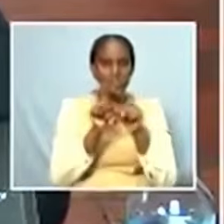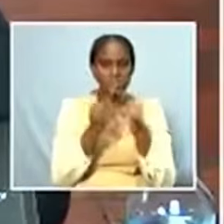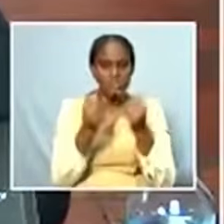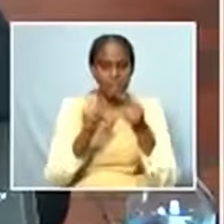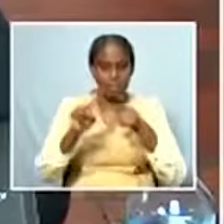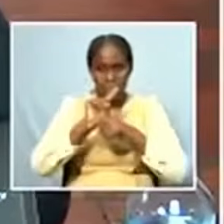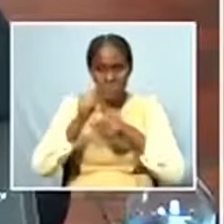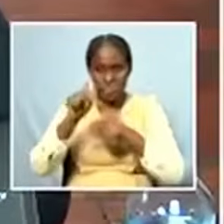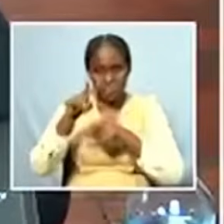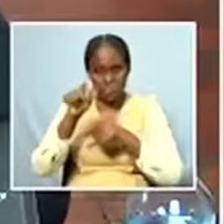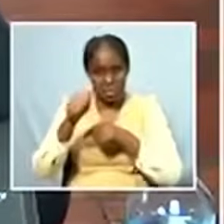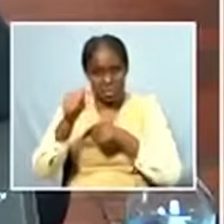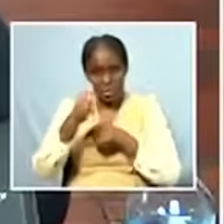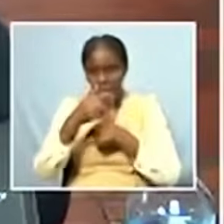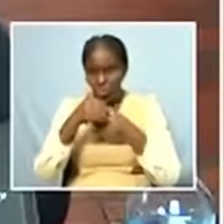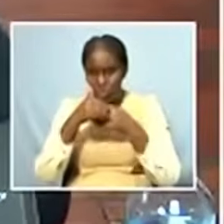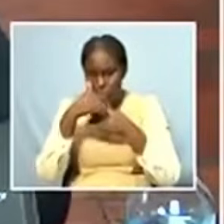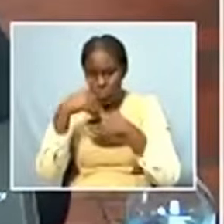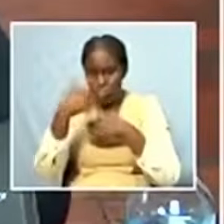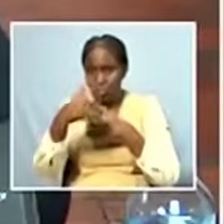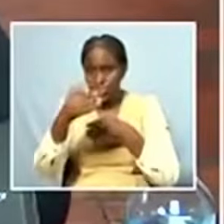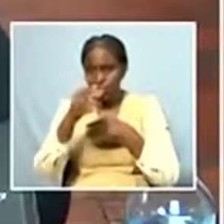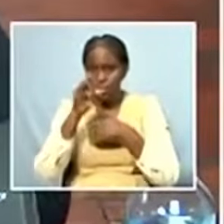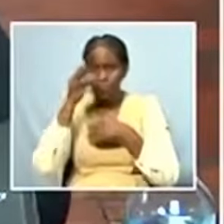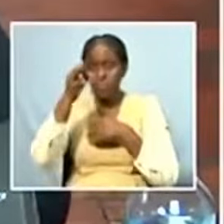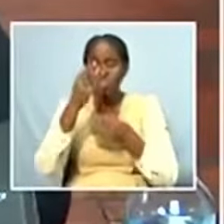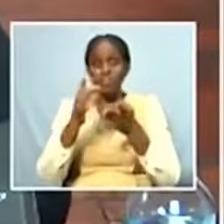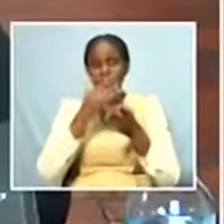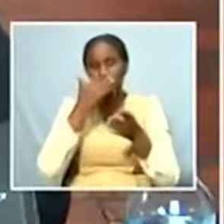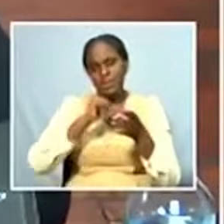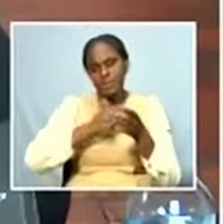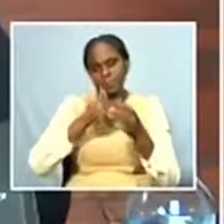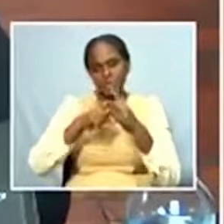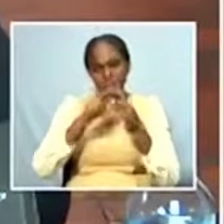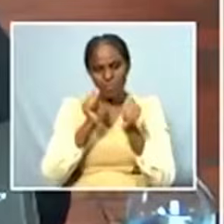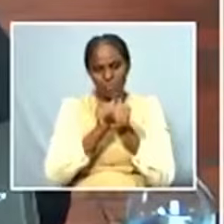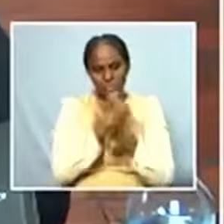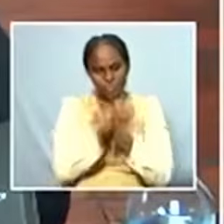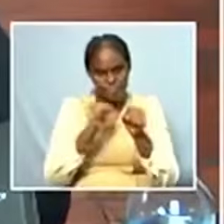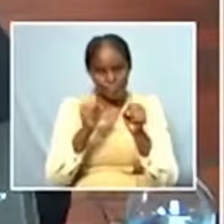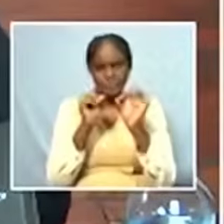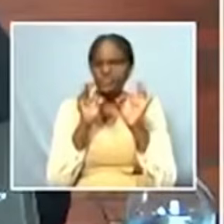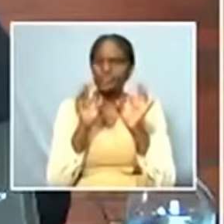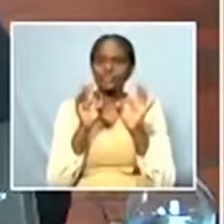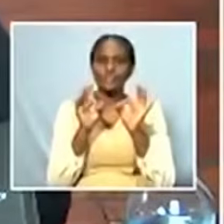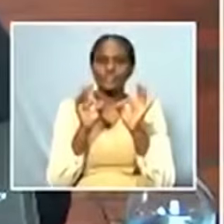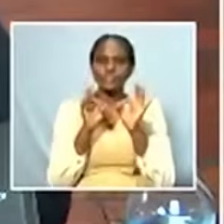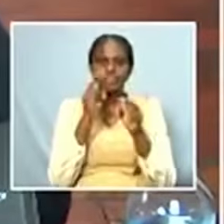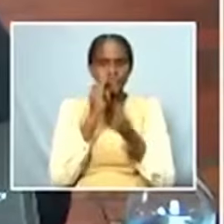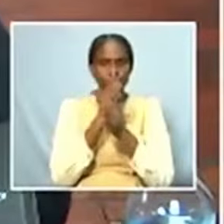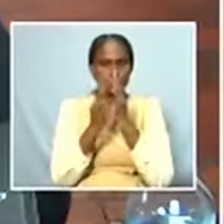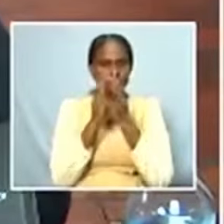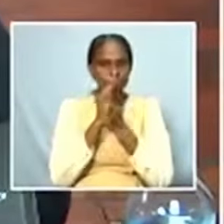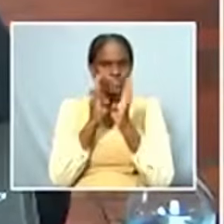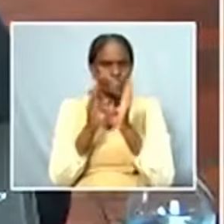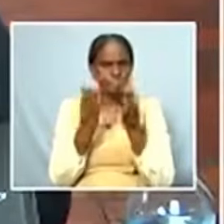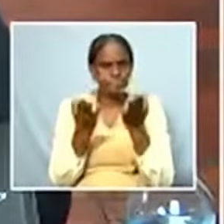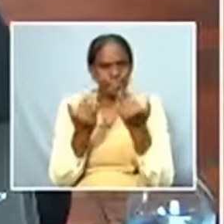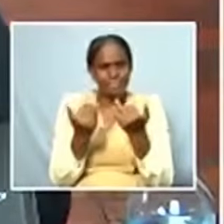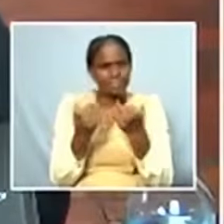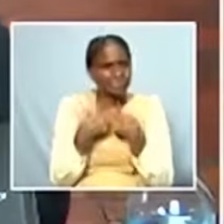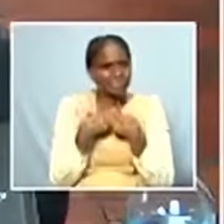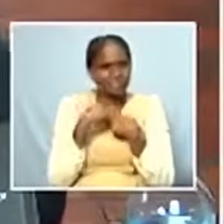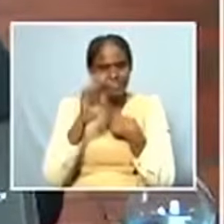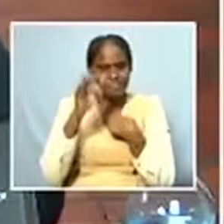today, PS, you are saying going forward, maybe we should start dealing with credible contractors. Now,